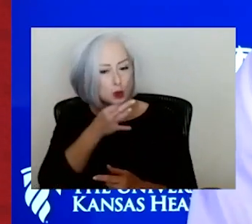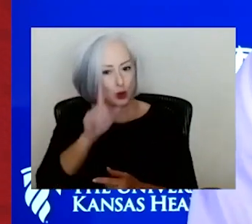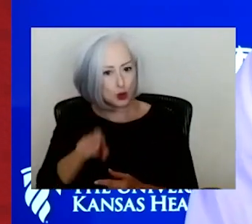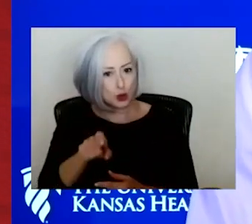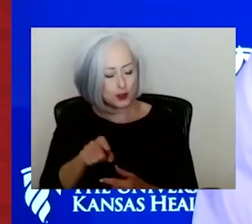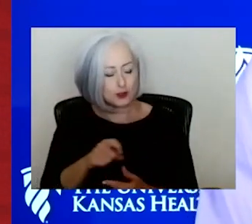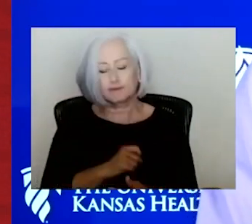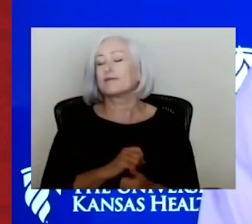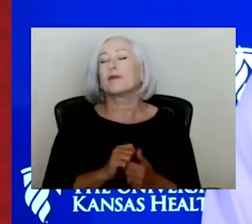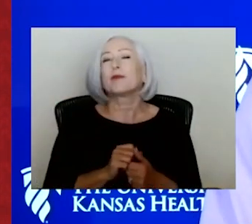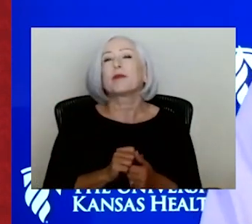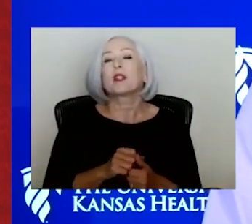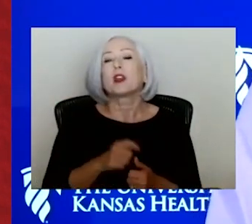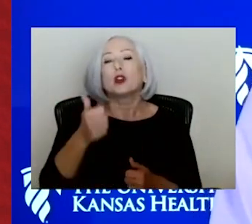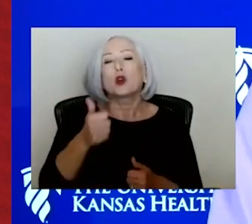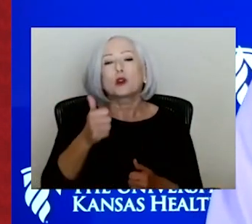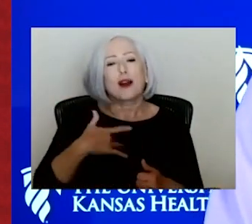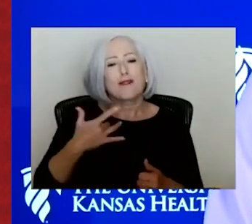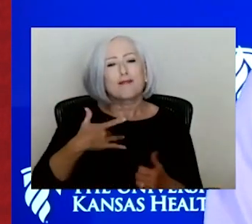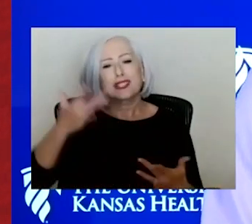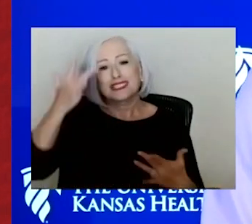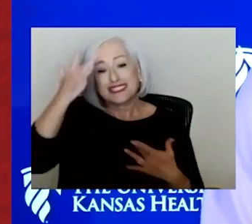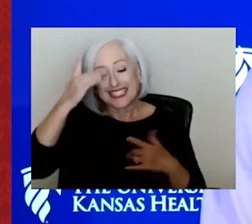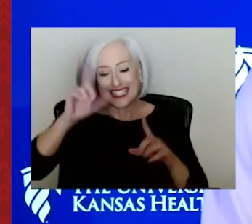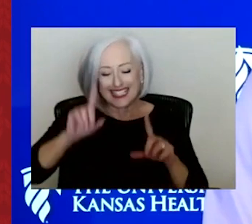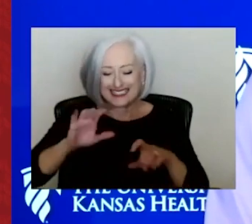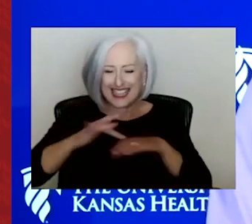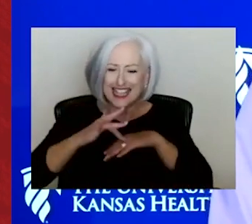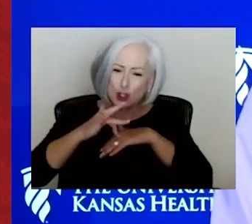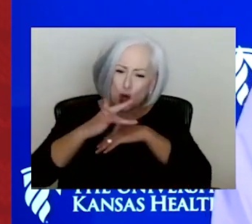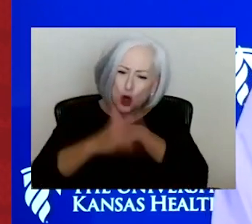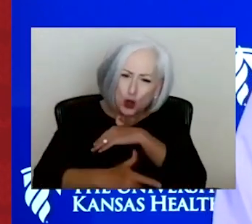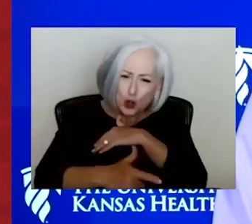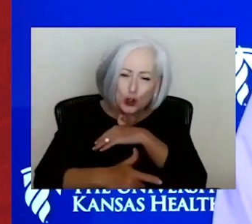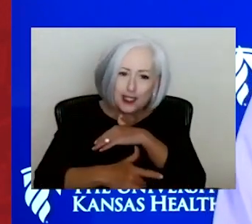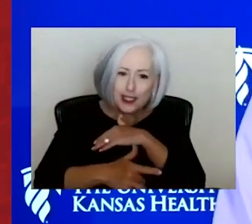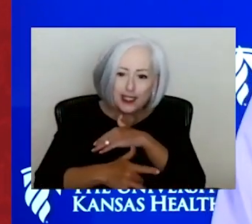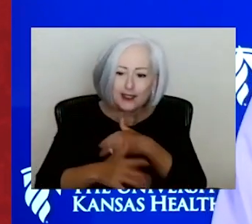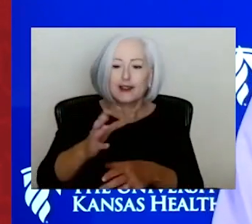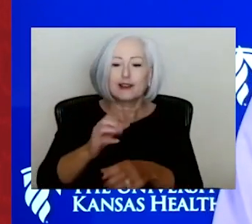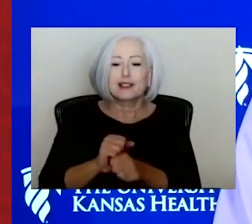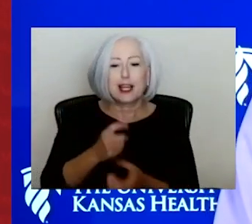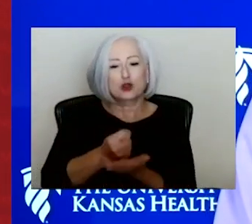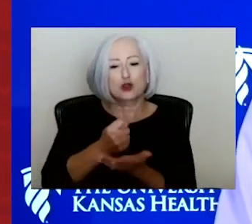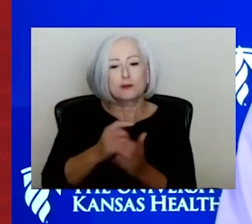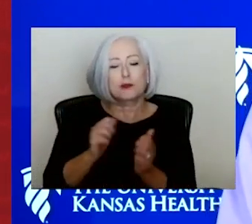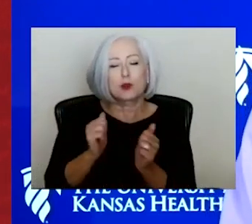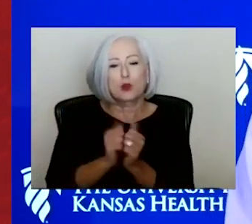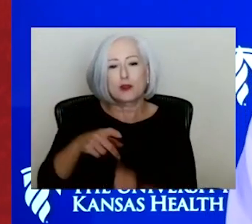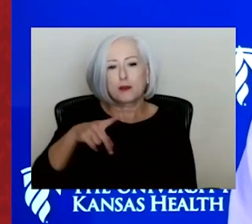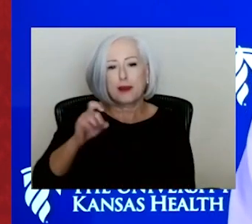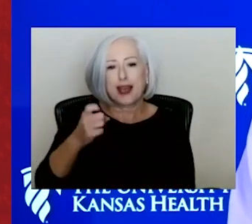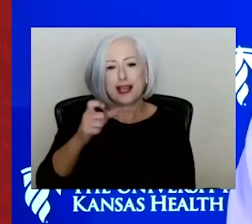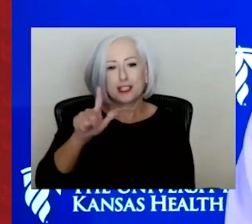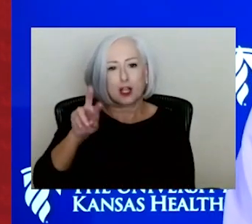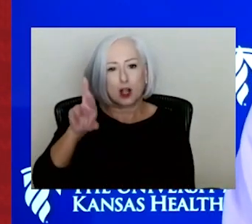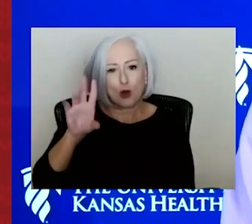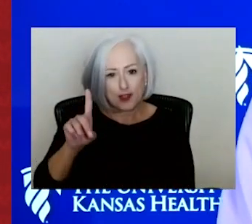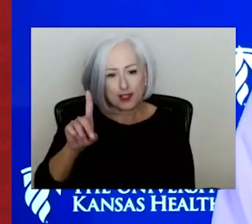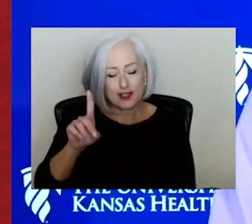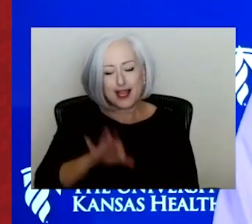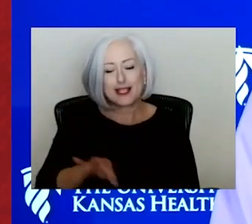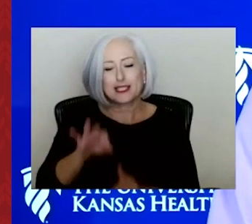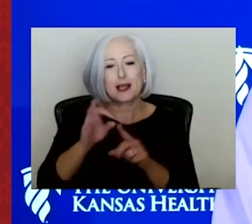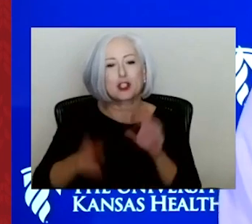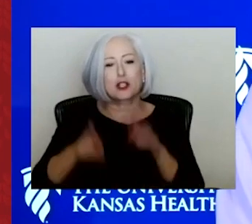you have symptoms, test early and get treated with Paxlovid early, or especially if you're in that high-risk category for going to the